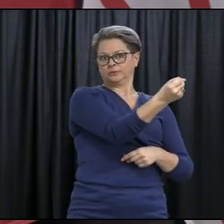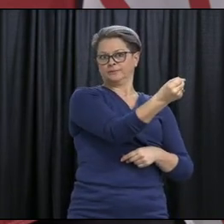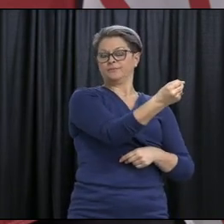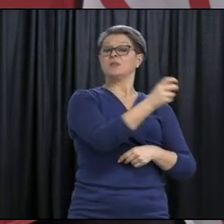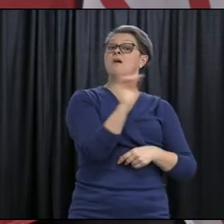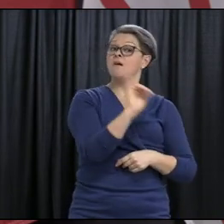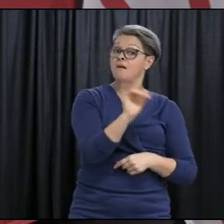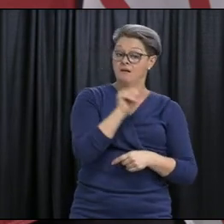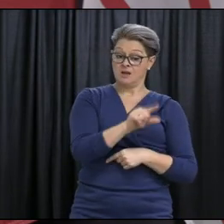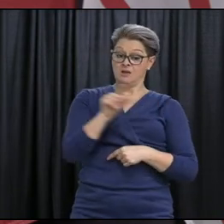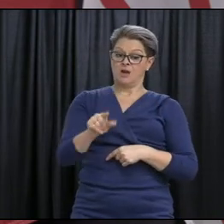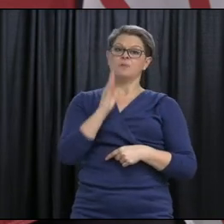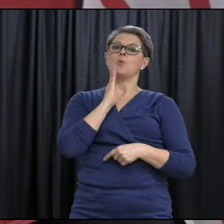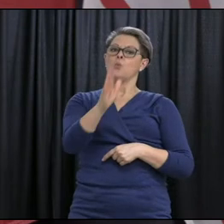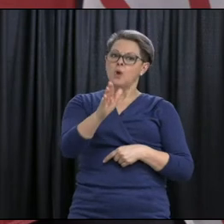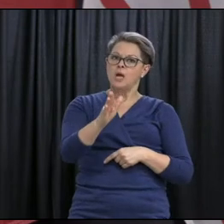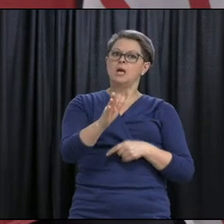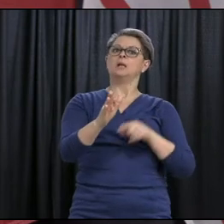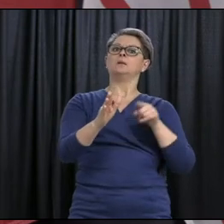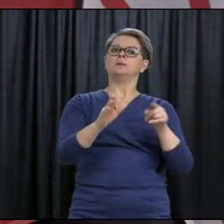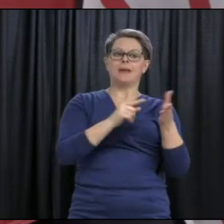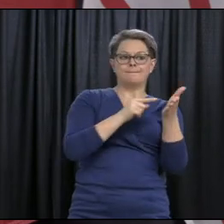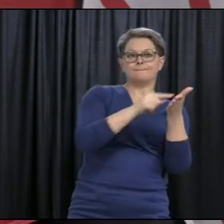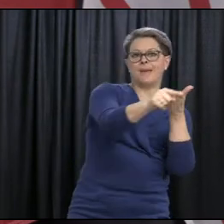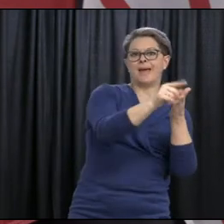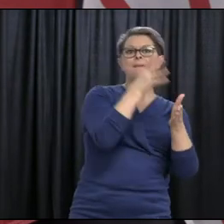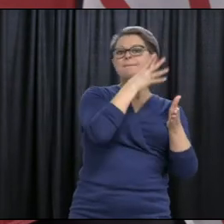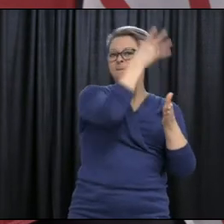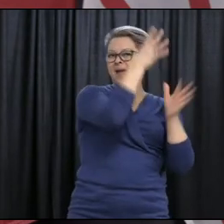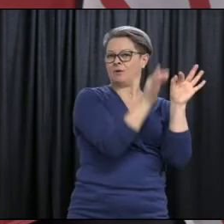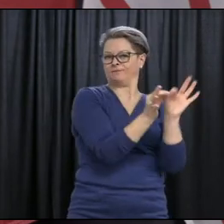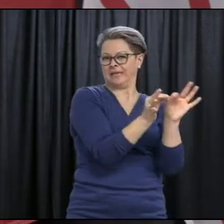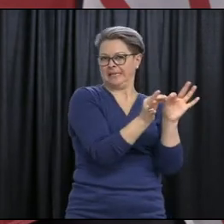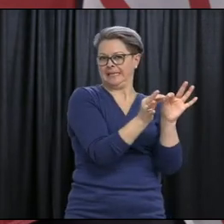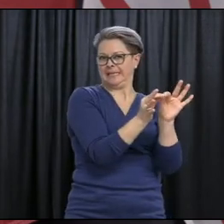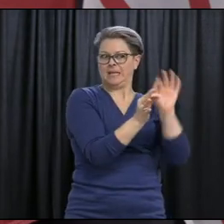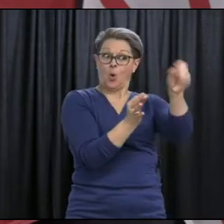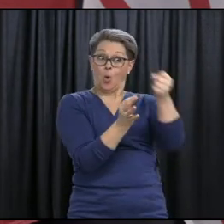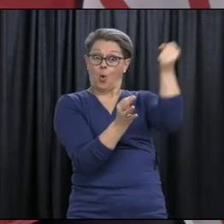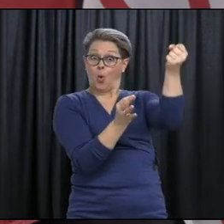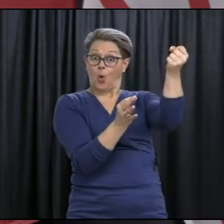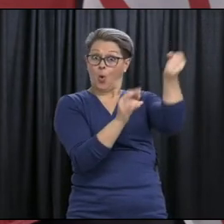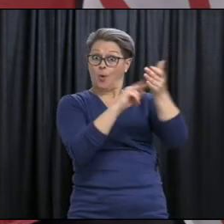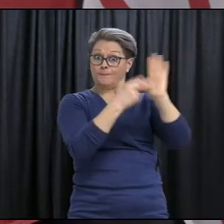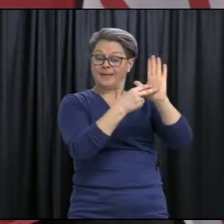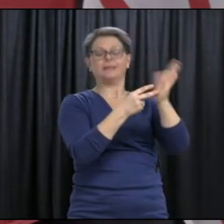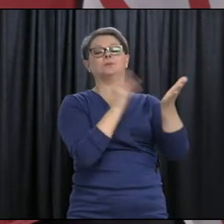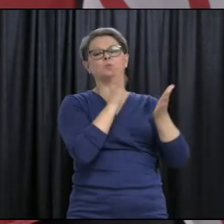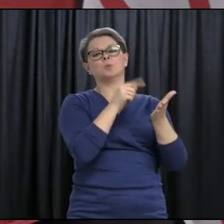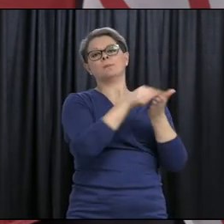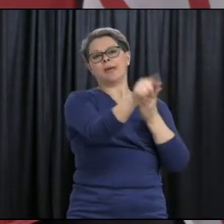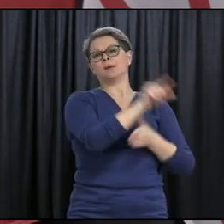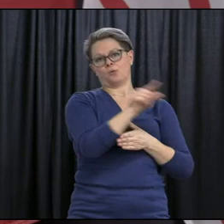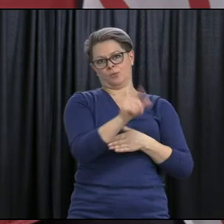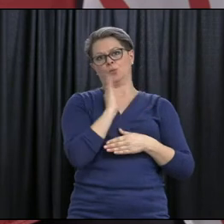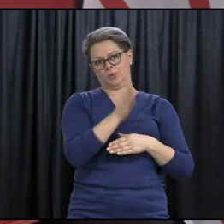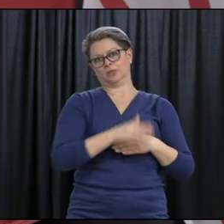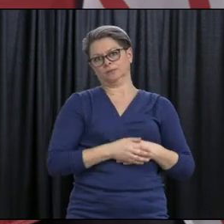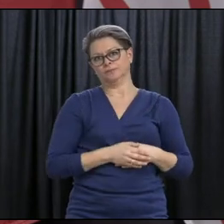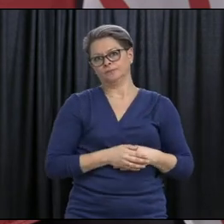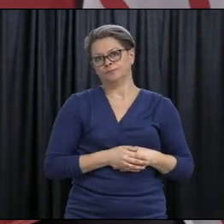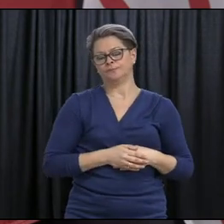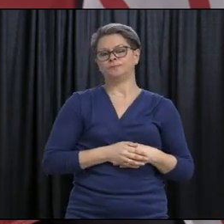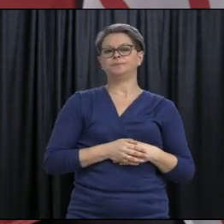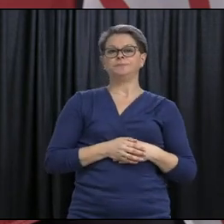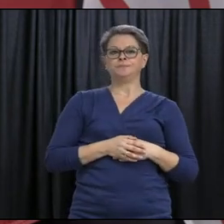will cover the parent fee for those childcare services that remain open during this period for any child who